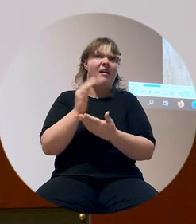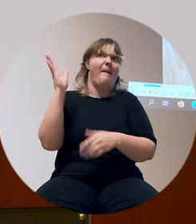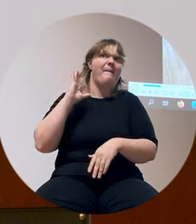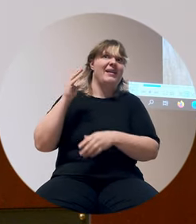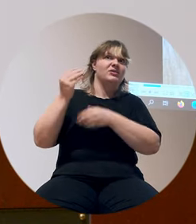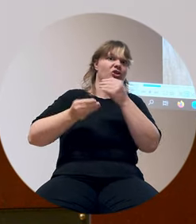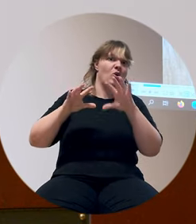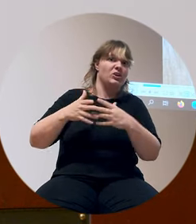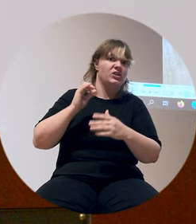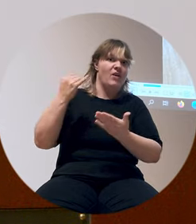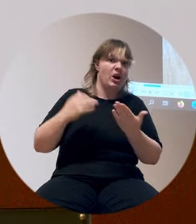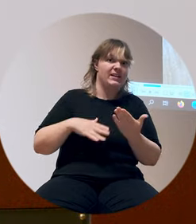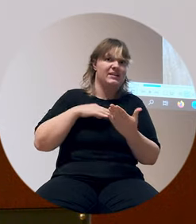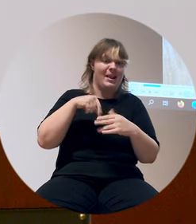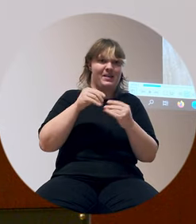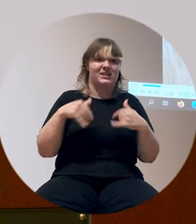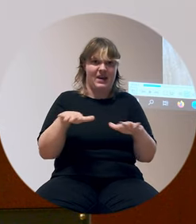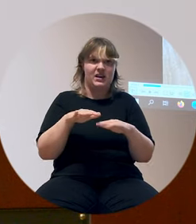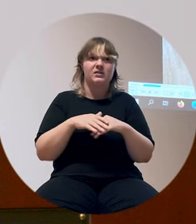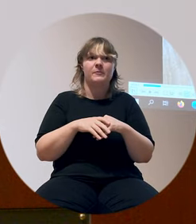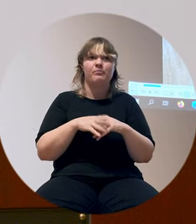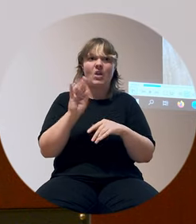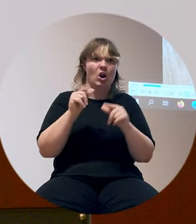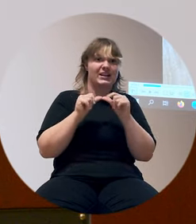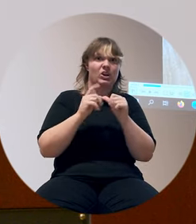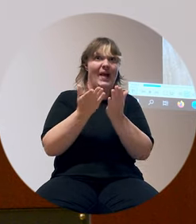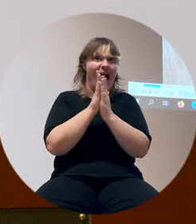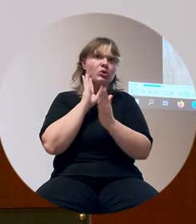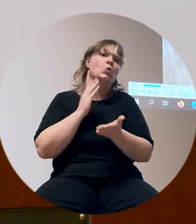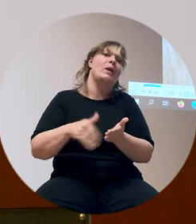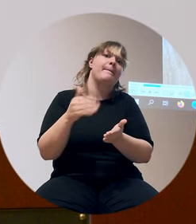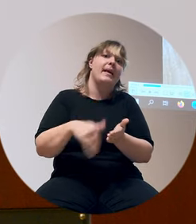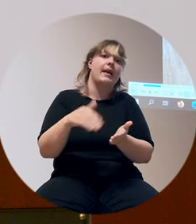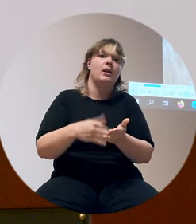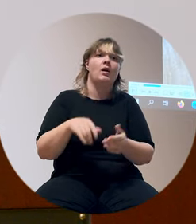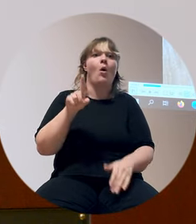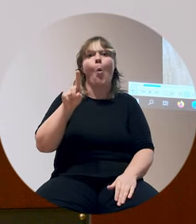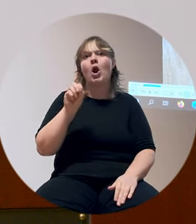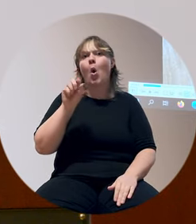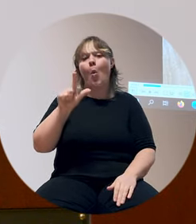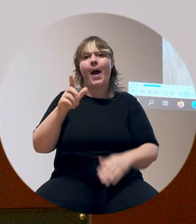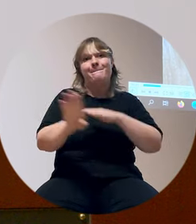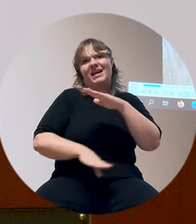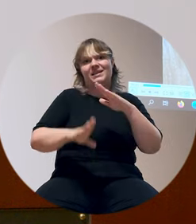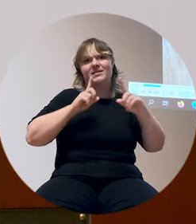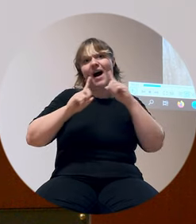of artists that have been working in this space are continually asked to repeat 101 conversations.